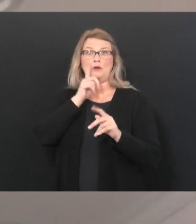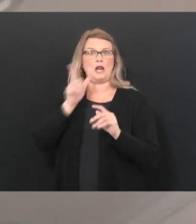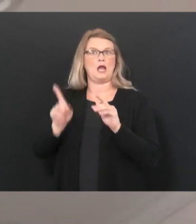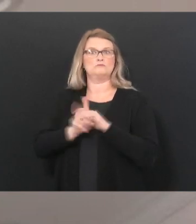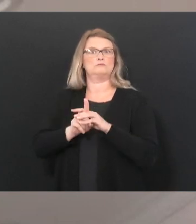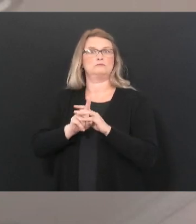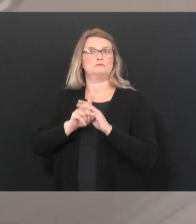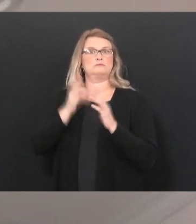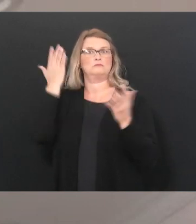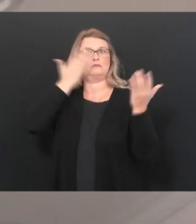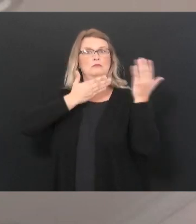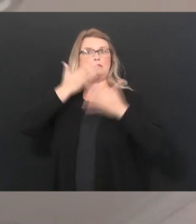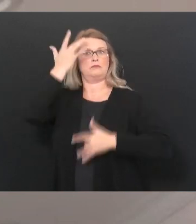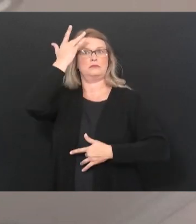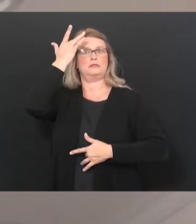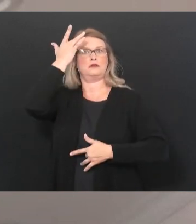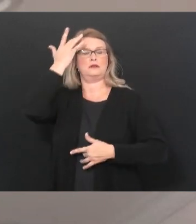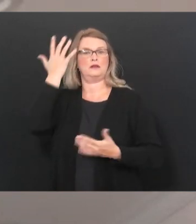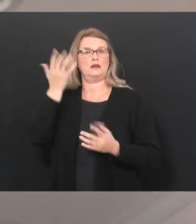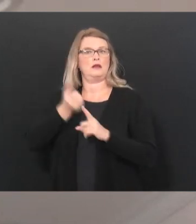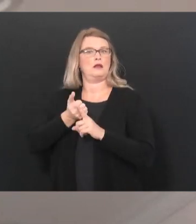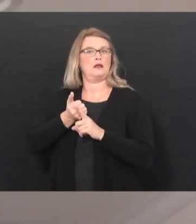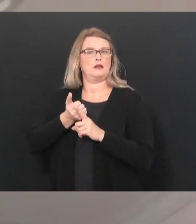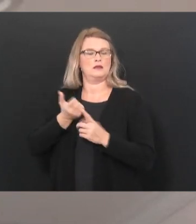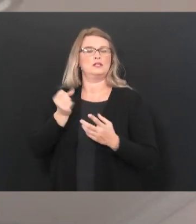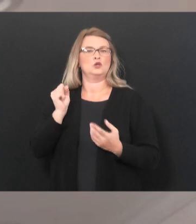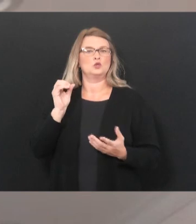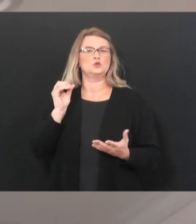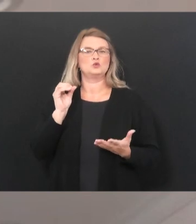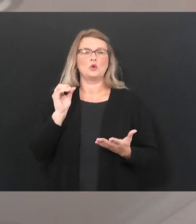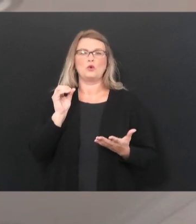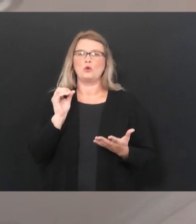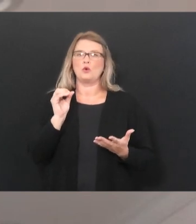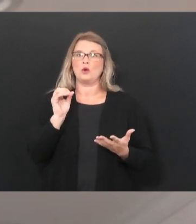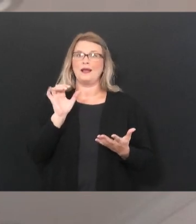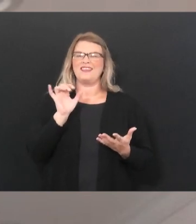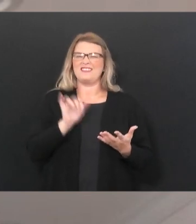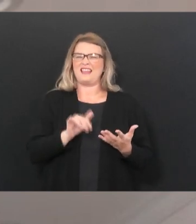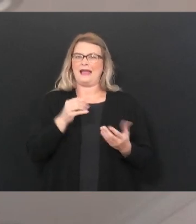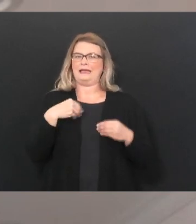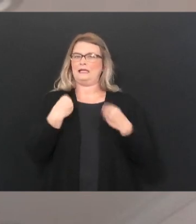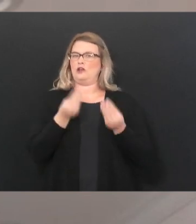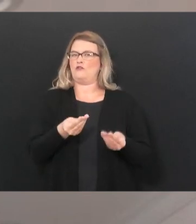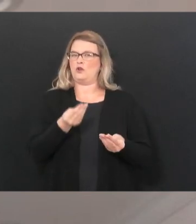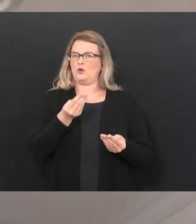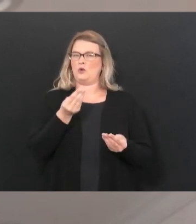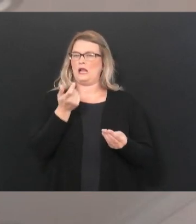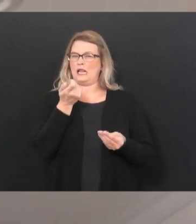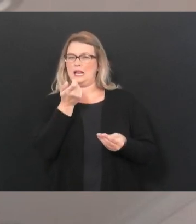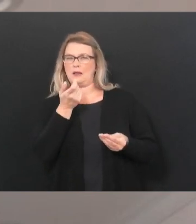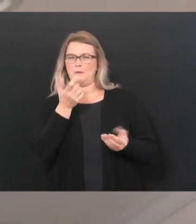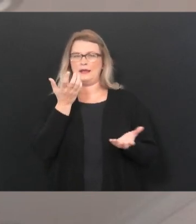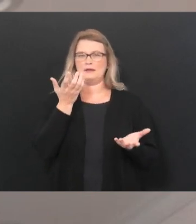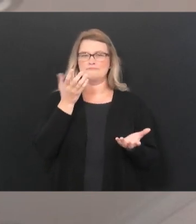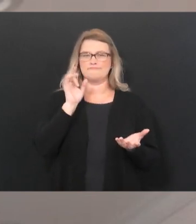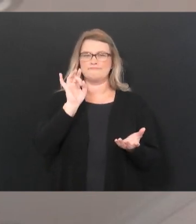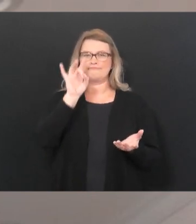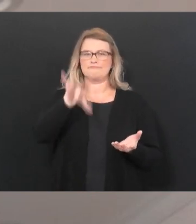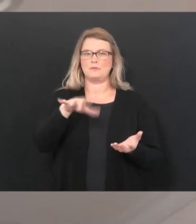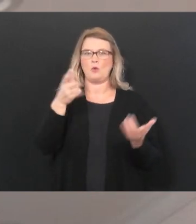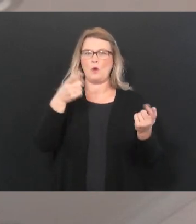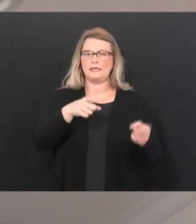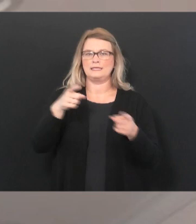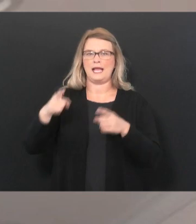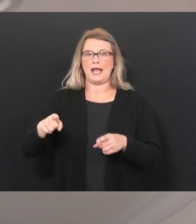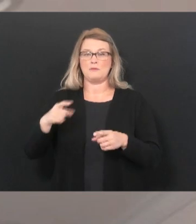being able to have a vision of what's going on as a surveillance level is important.